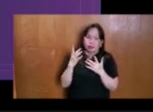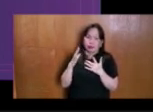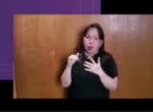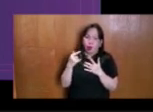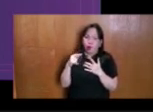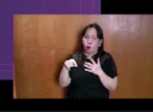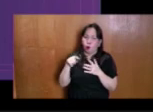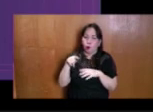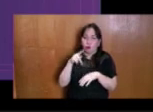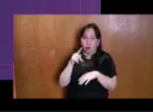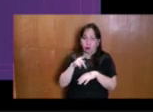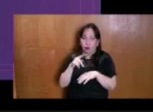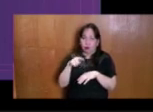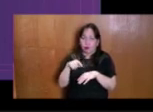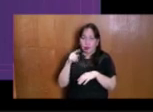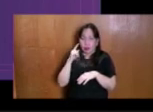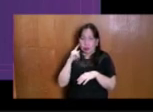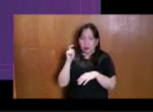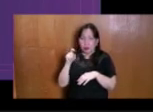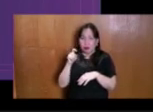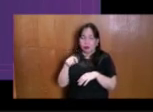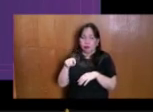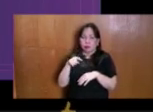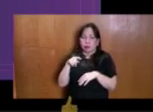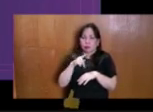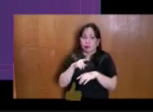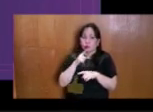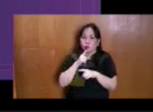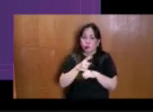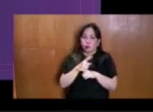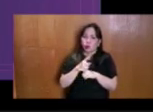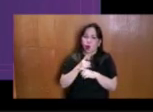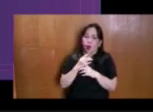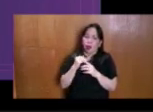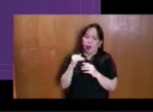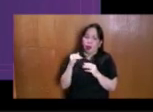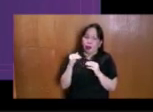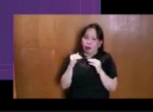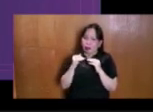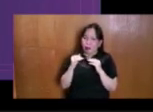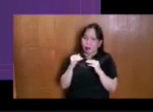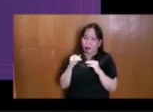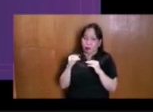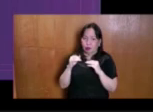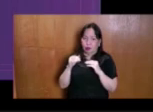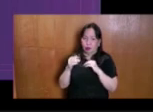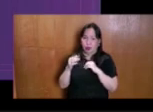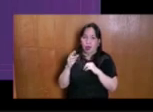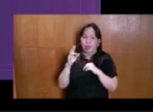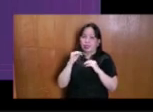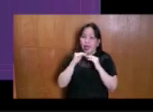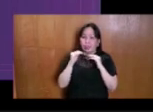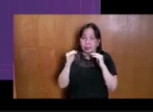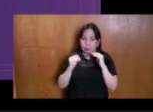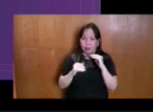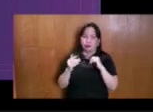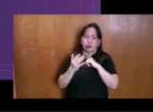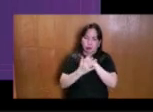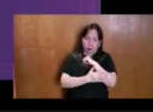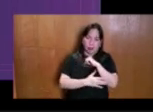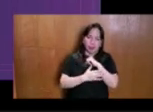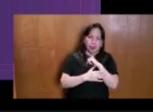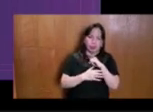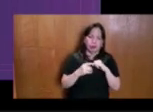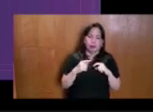for the Philippines. We know that Philippines is a highly unequal country, and that has been dragging out in many of the metrics. No?